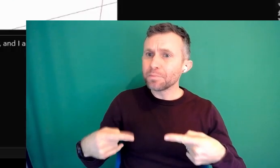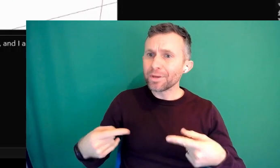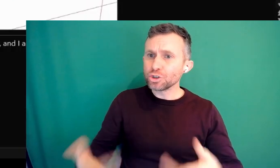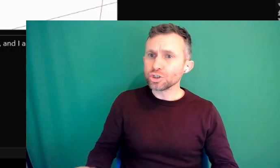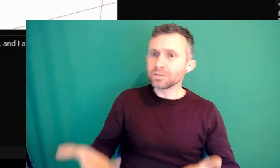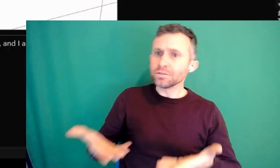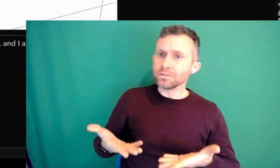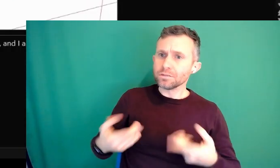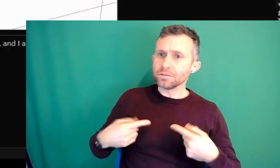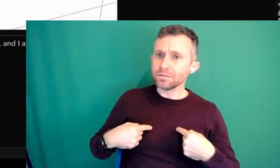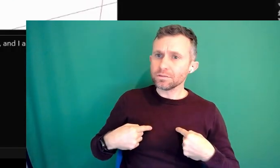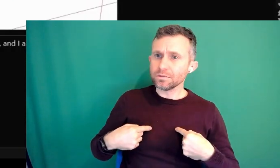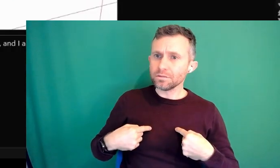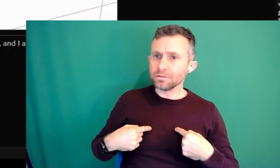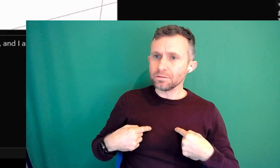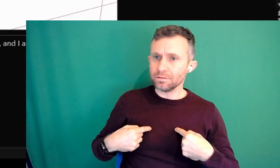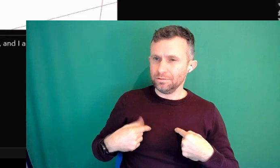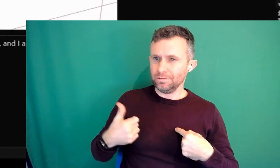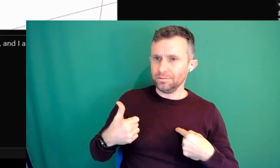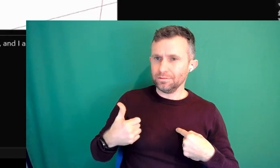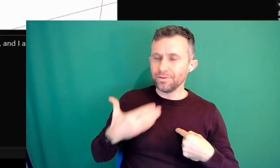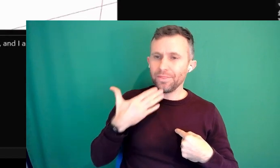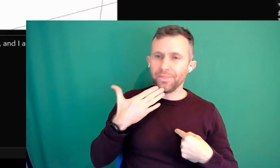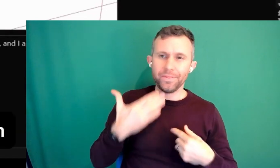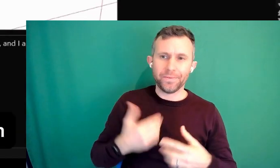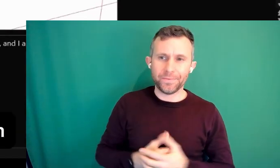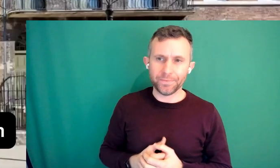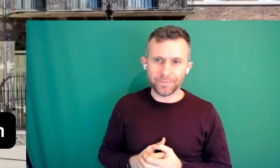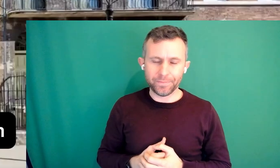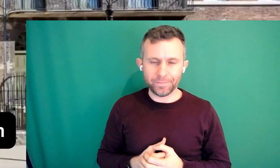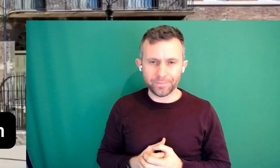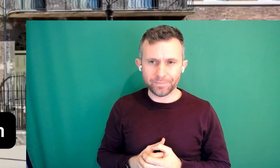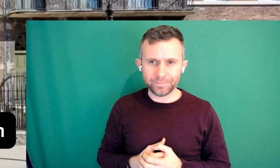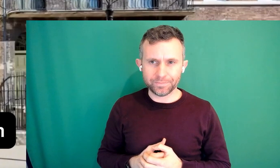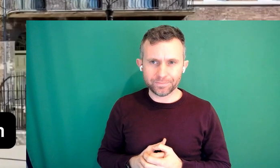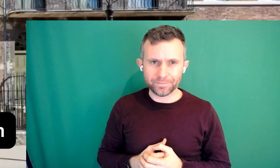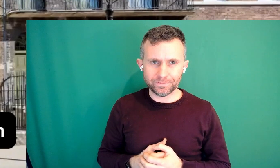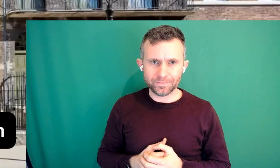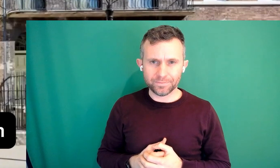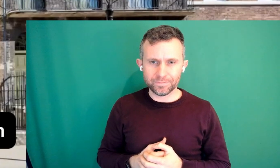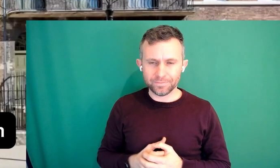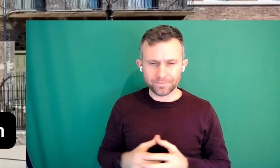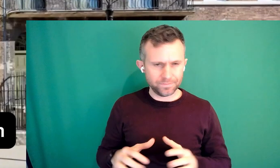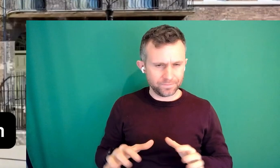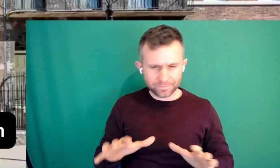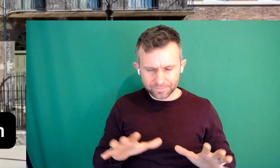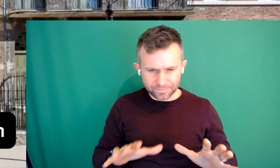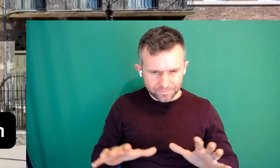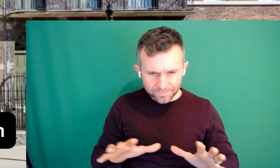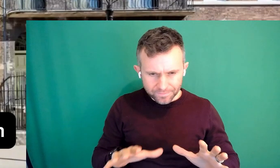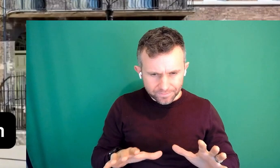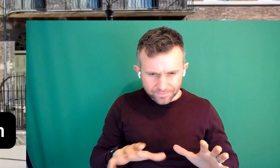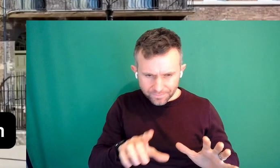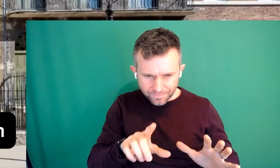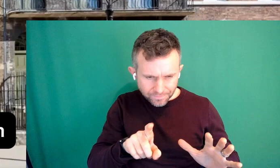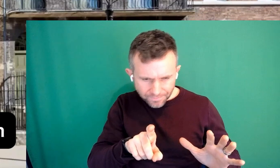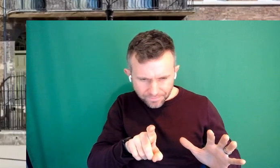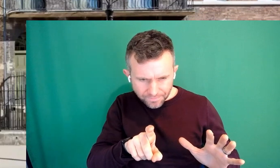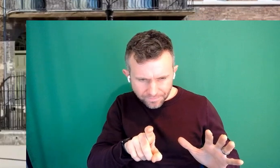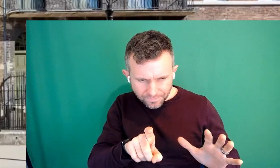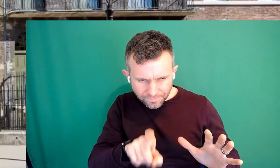sorry about that. Let me see what happened there. There we go. So here is the outside of the